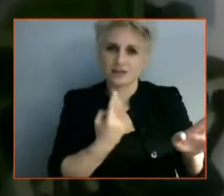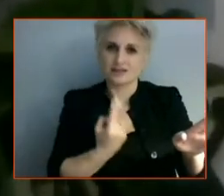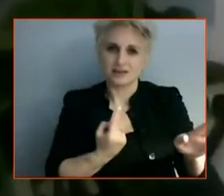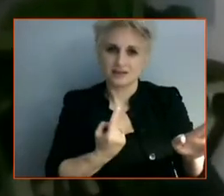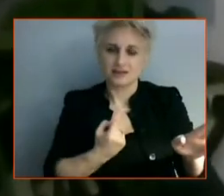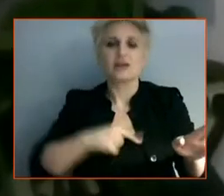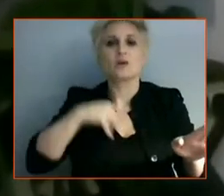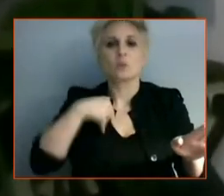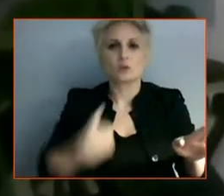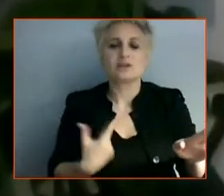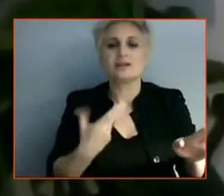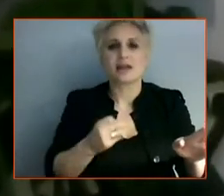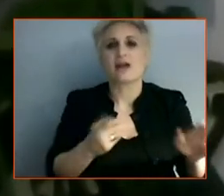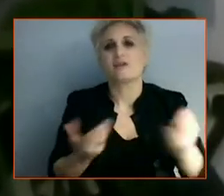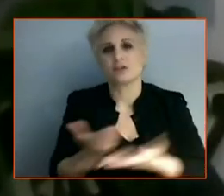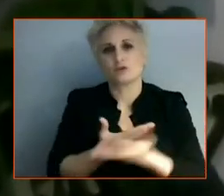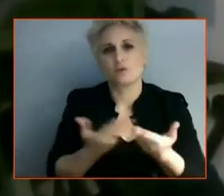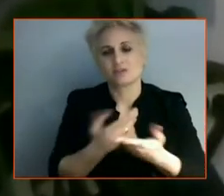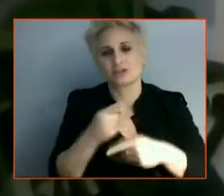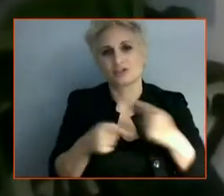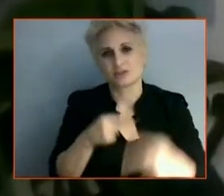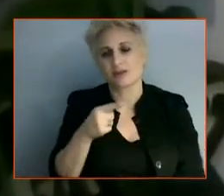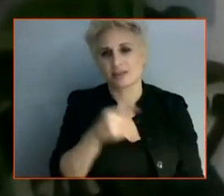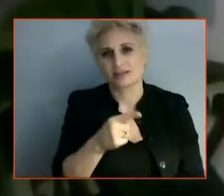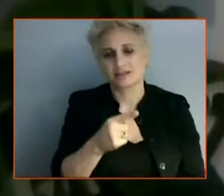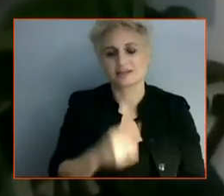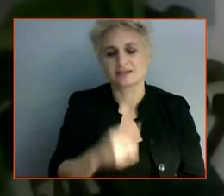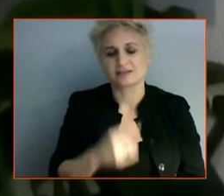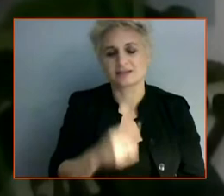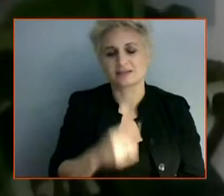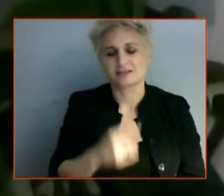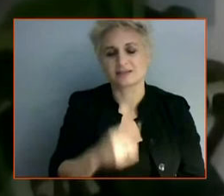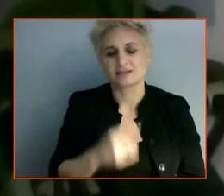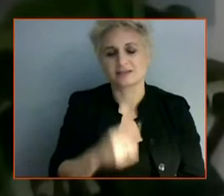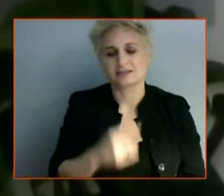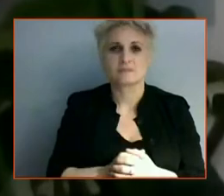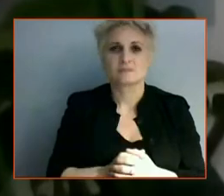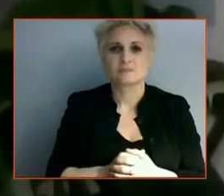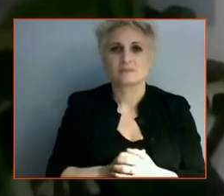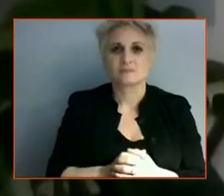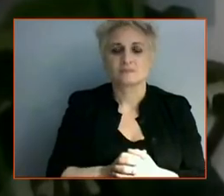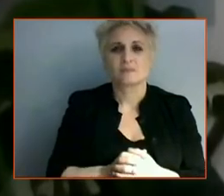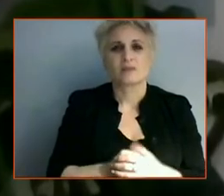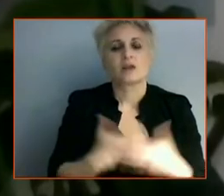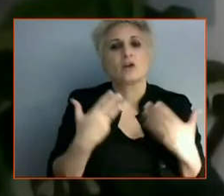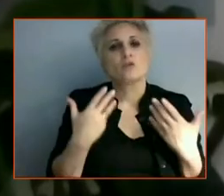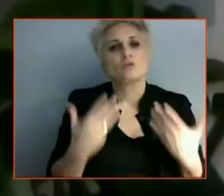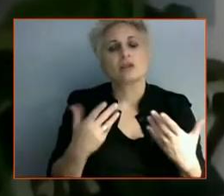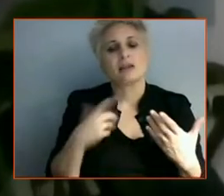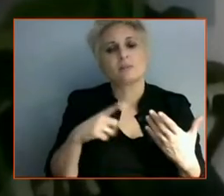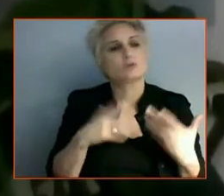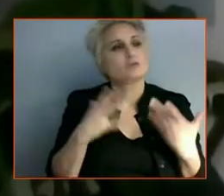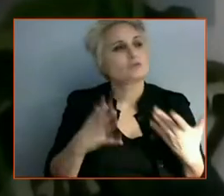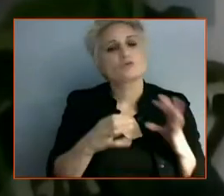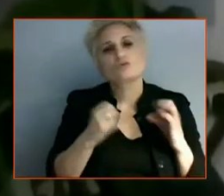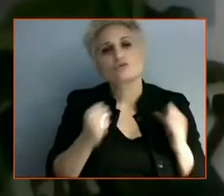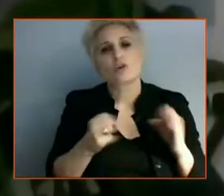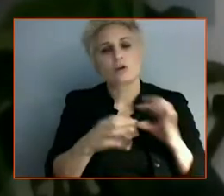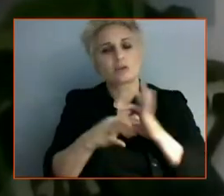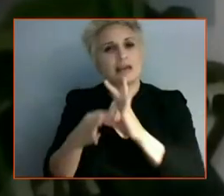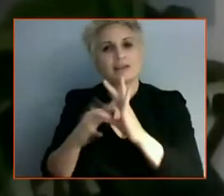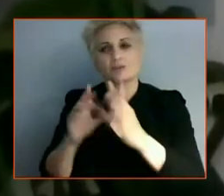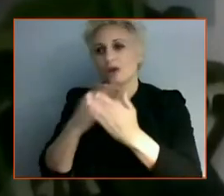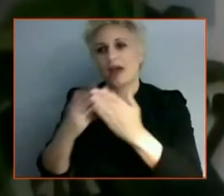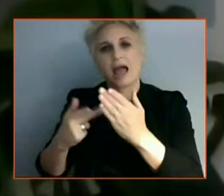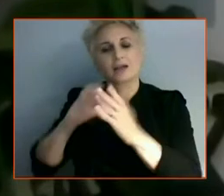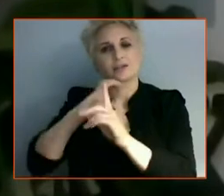centre of that. So it's about focusing on arts and culture for the sake of arts and culture. Because if we justify this from